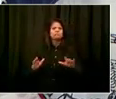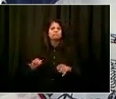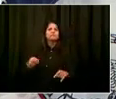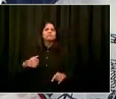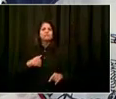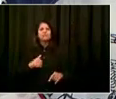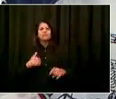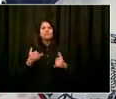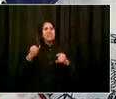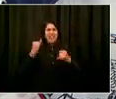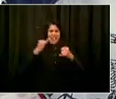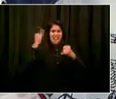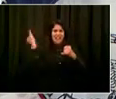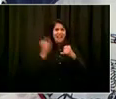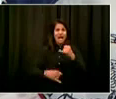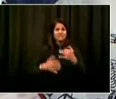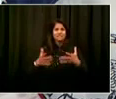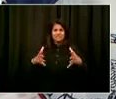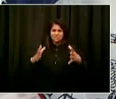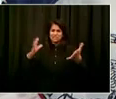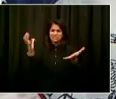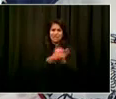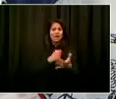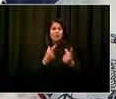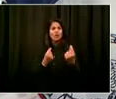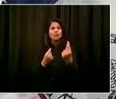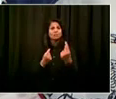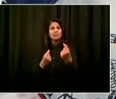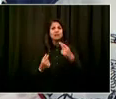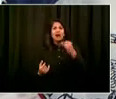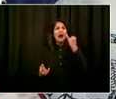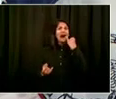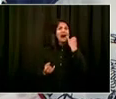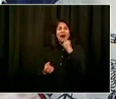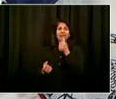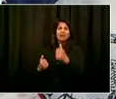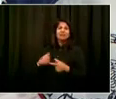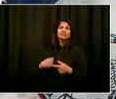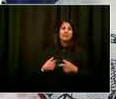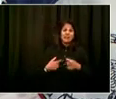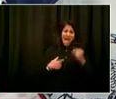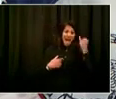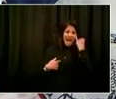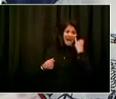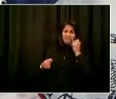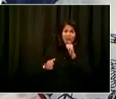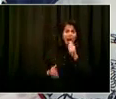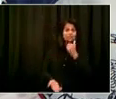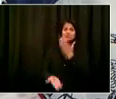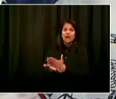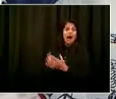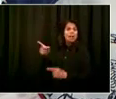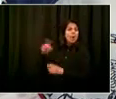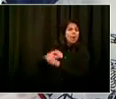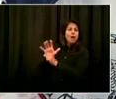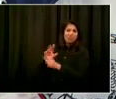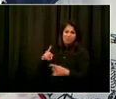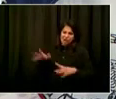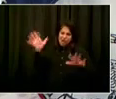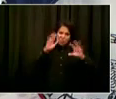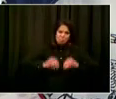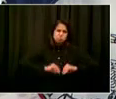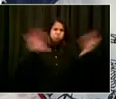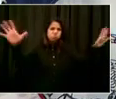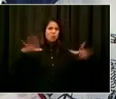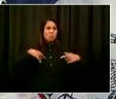all New Yorkers today. We can stop a second wave if we act immediately, but we have one last chance, and everyone